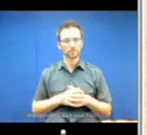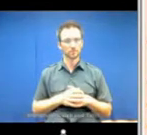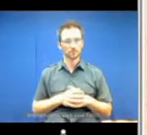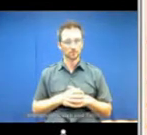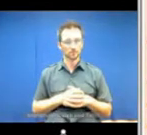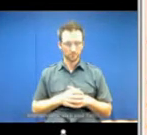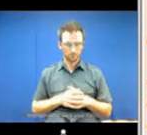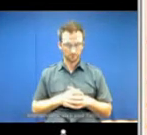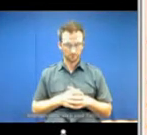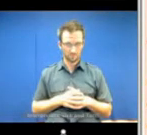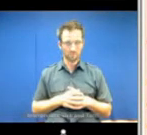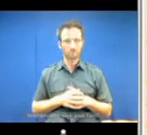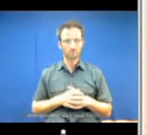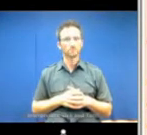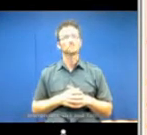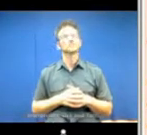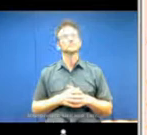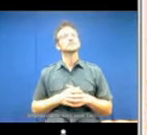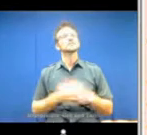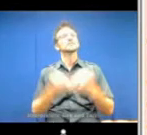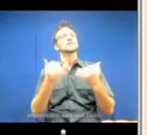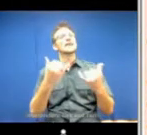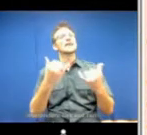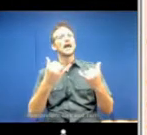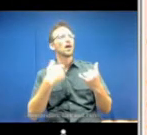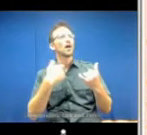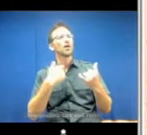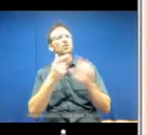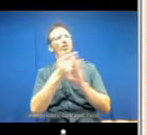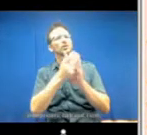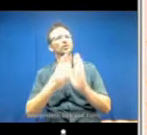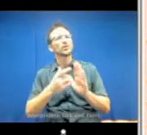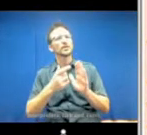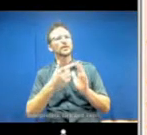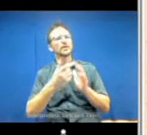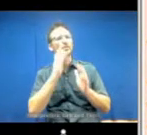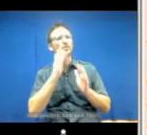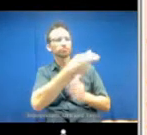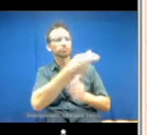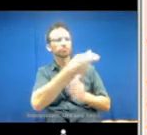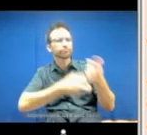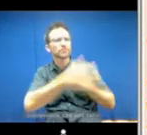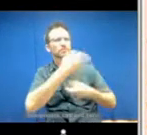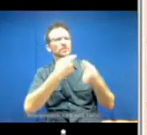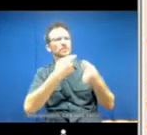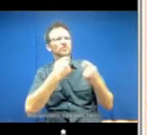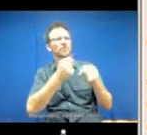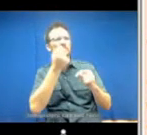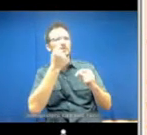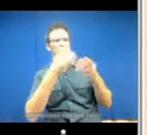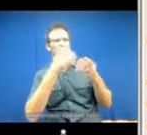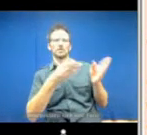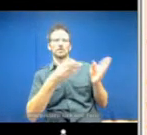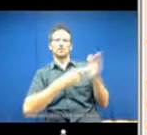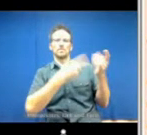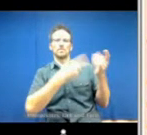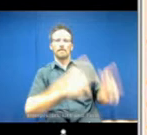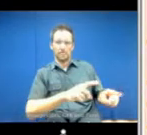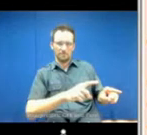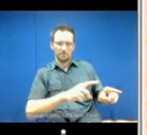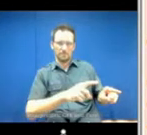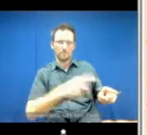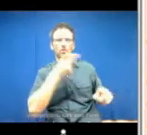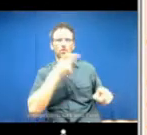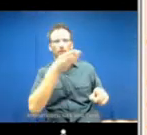Right, so you're getting the general gist of it. In the clarification phase, I'm